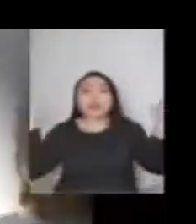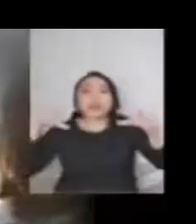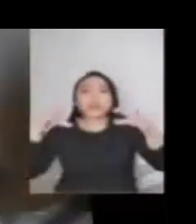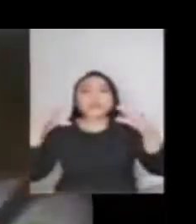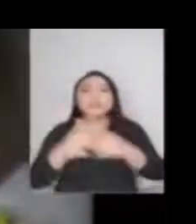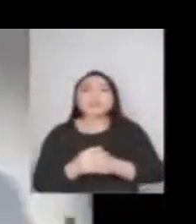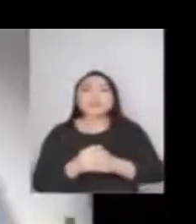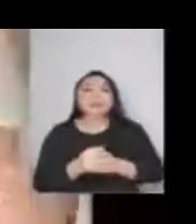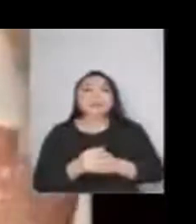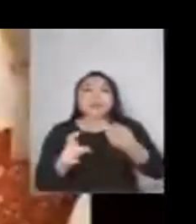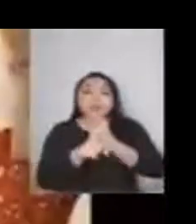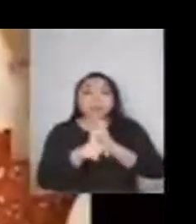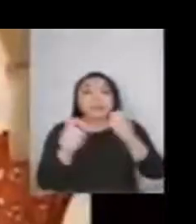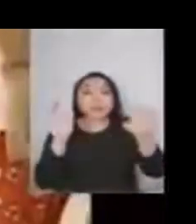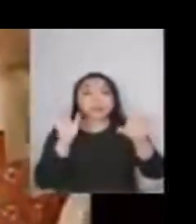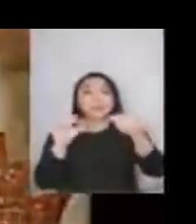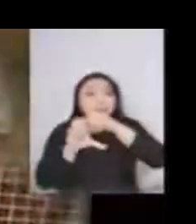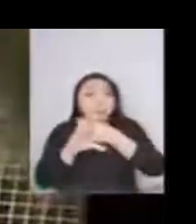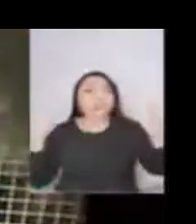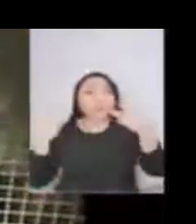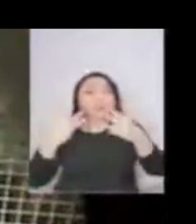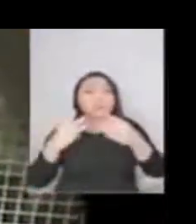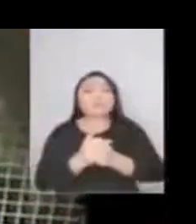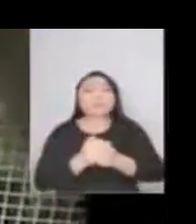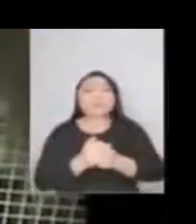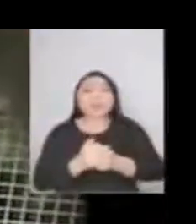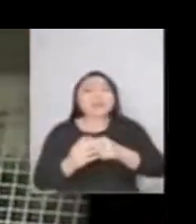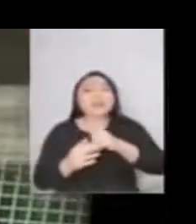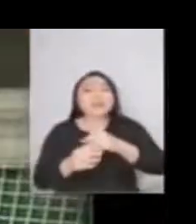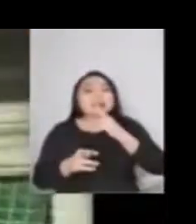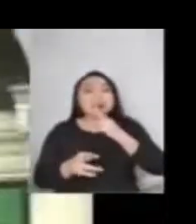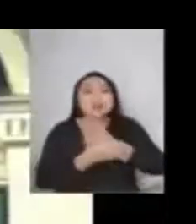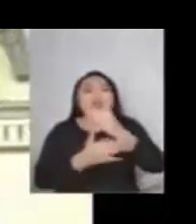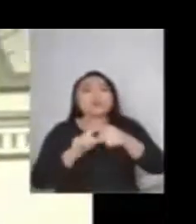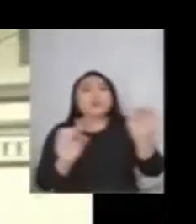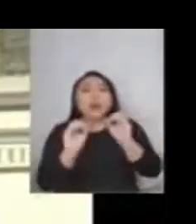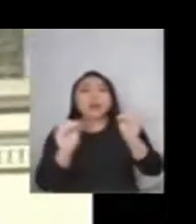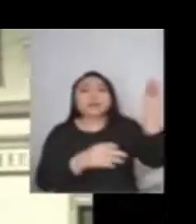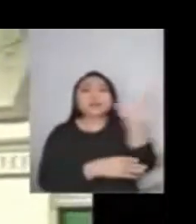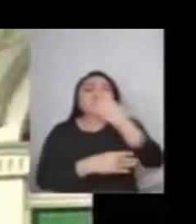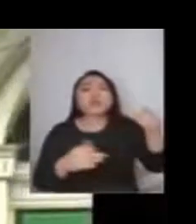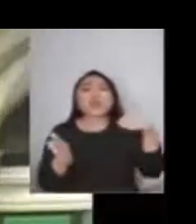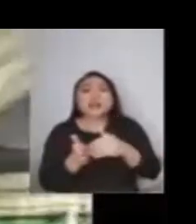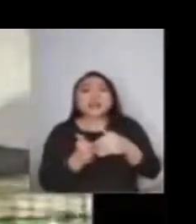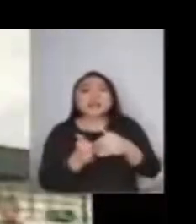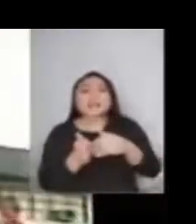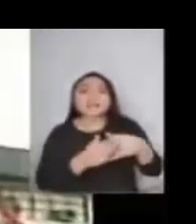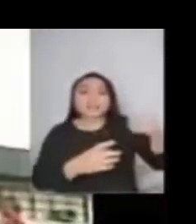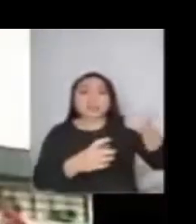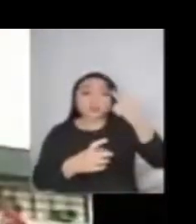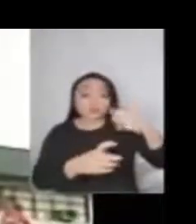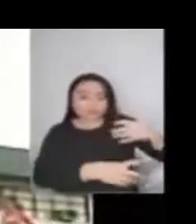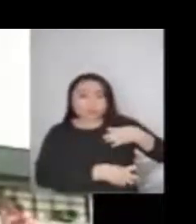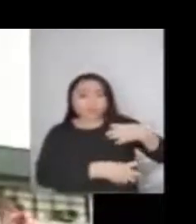overall monitoring and oversight body to ensure the implementation of the law. As such, the Philippine Commission on Women